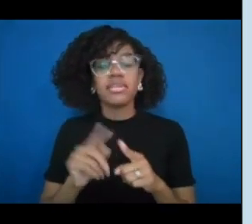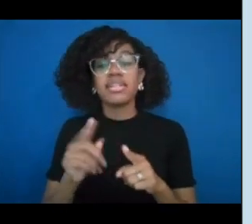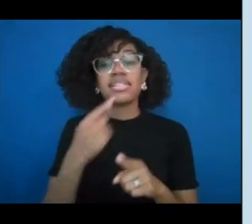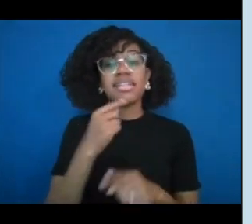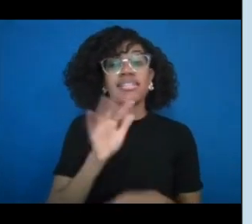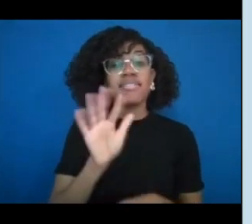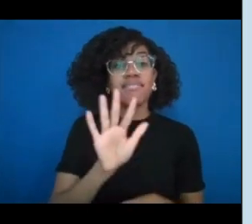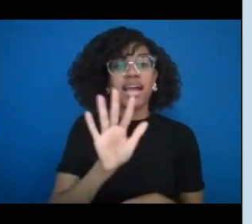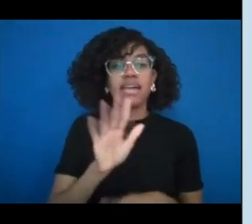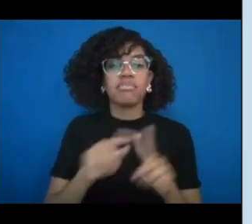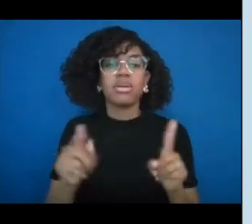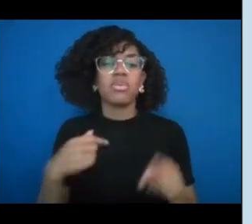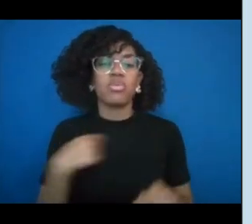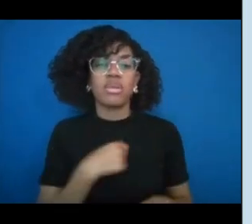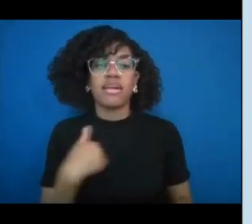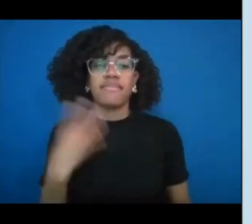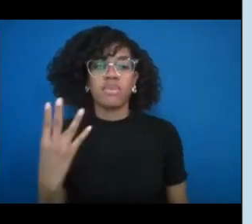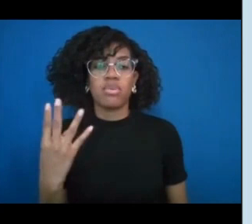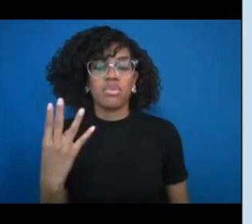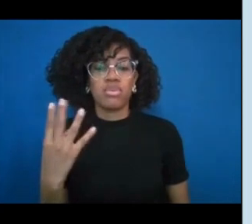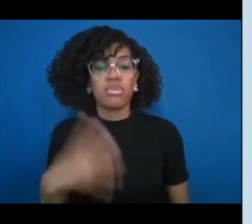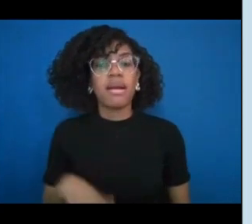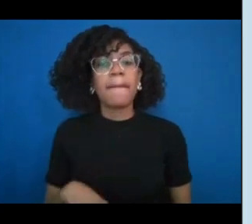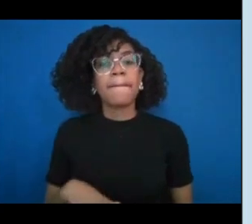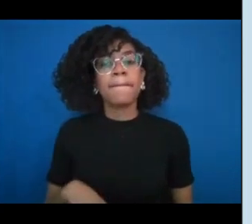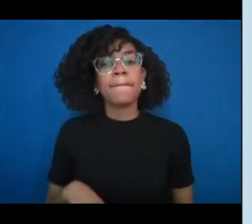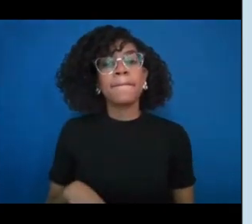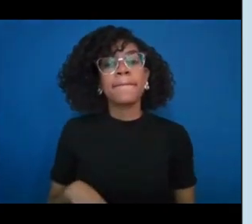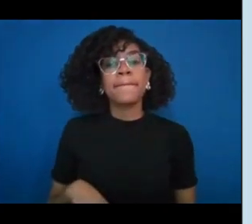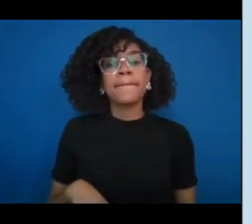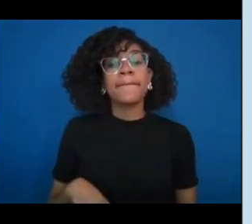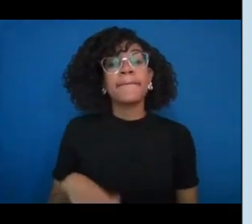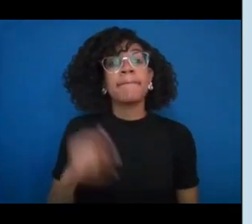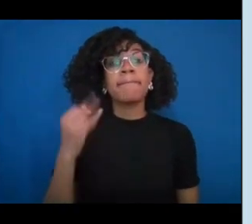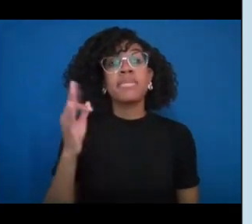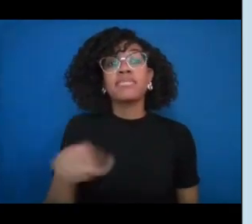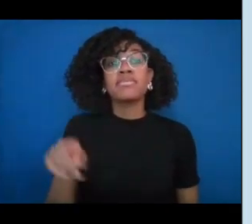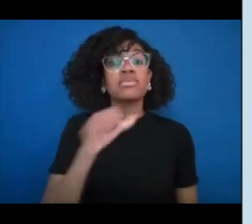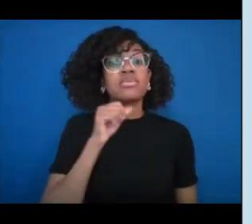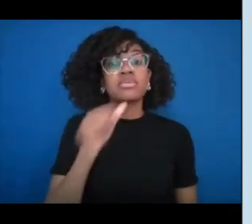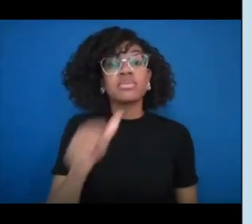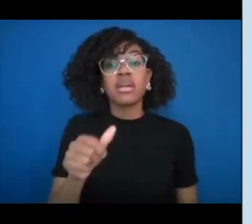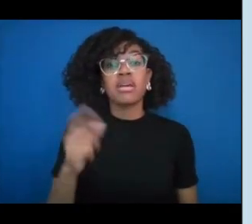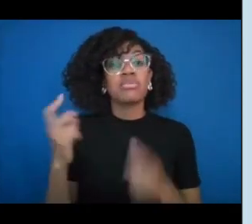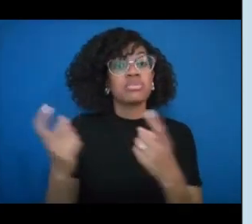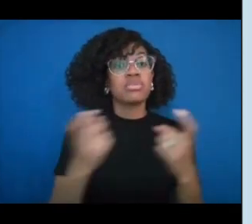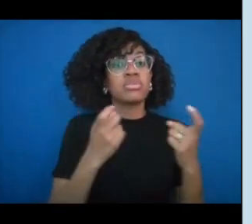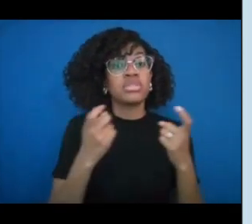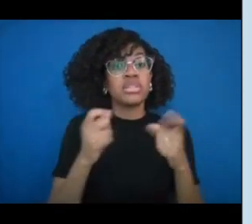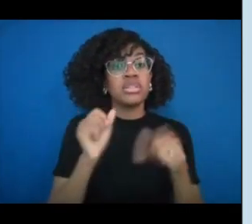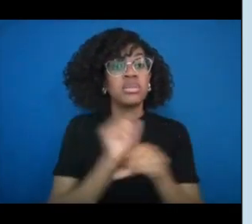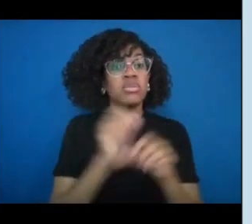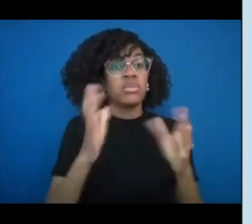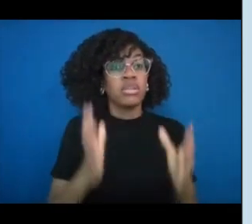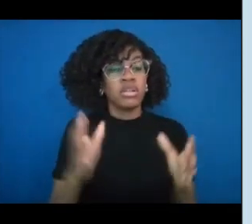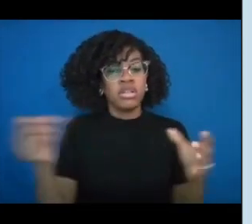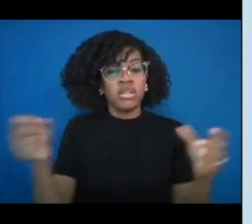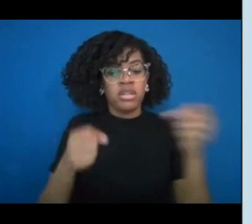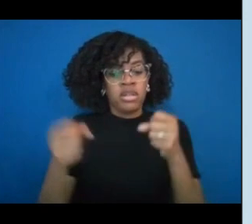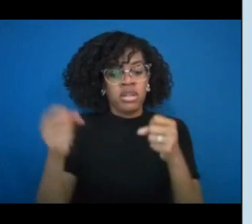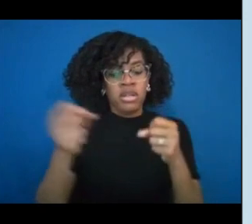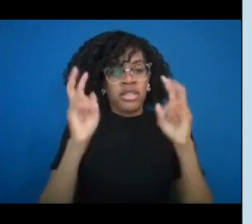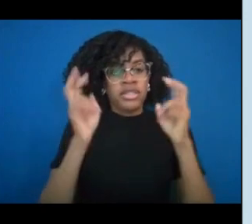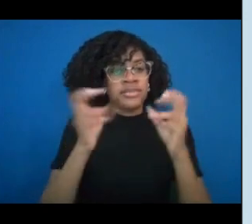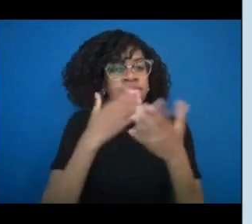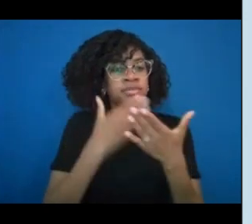At the end of the day, if you're not recruiting workers into good jobs